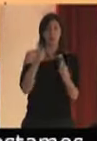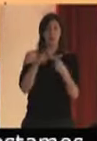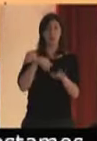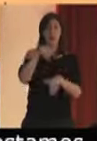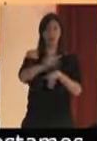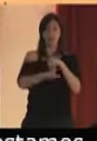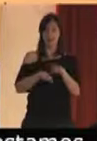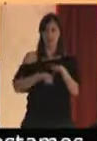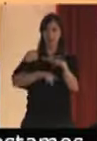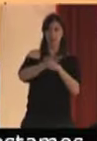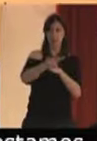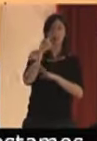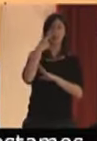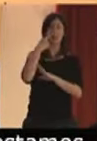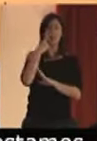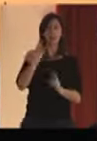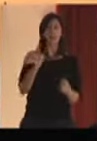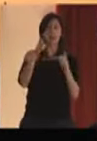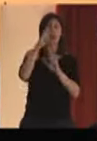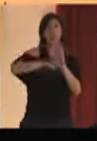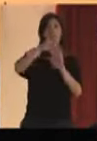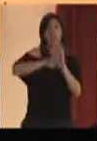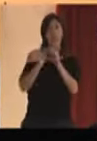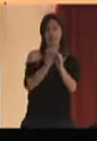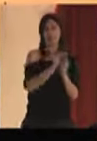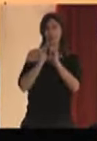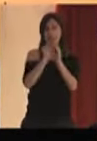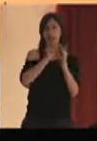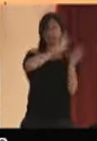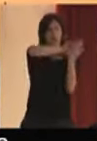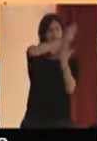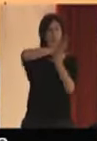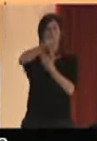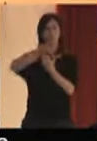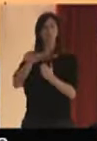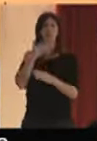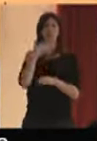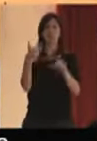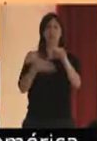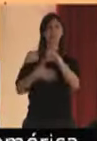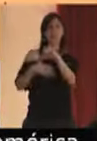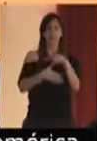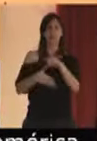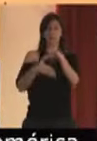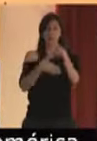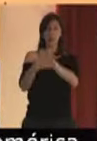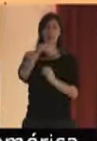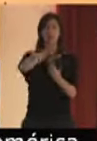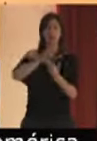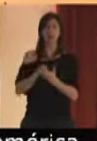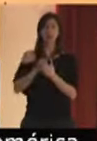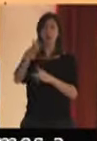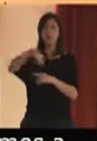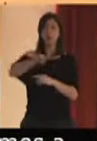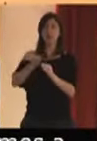Because first of all we have to gather all the different standards, because if we don't have the same standard, and